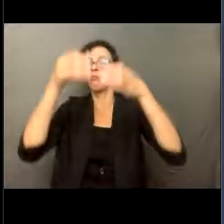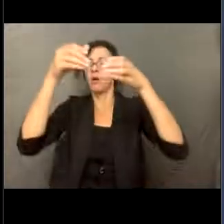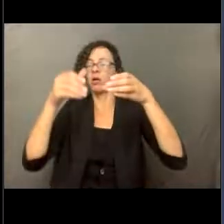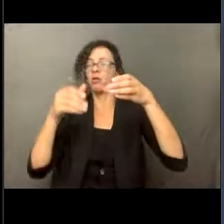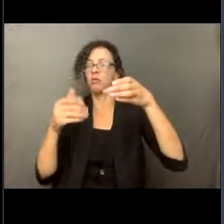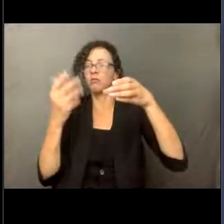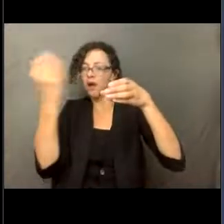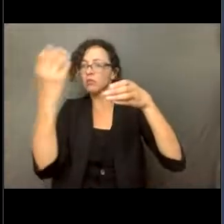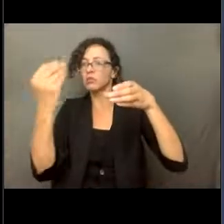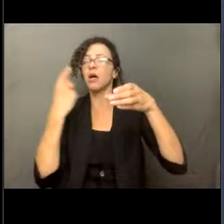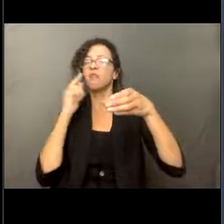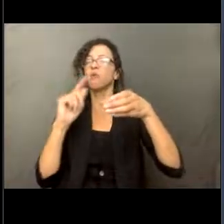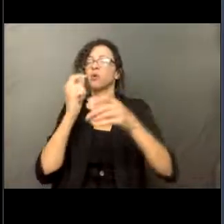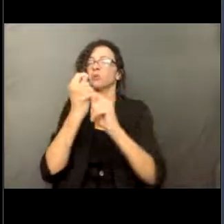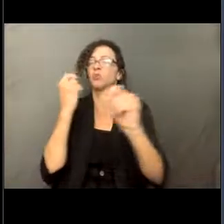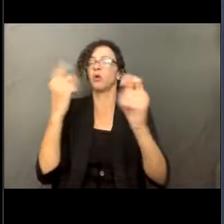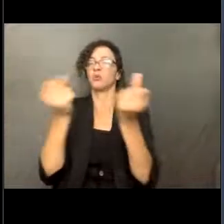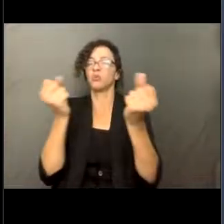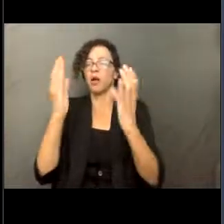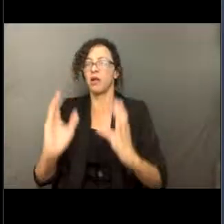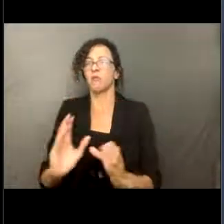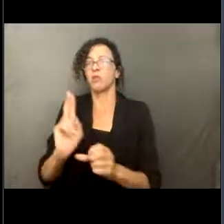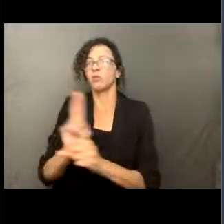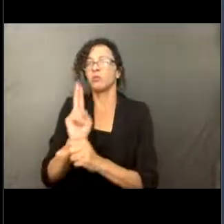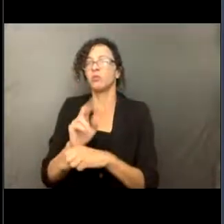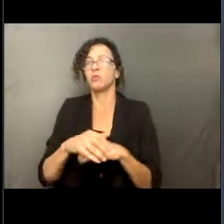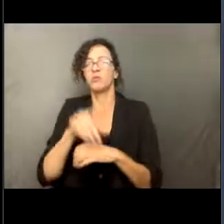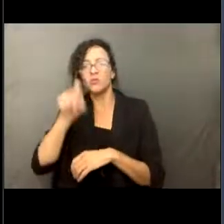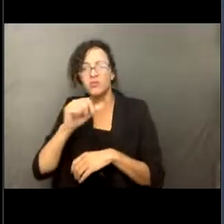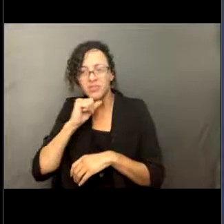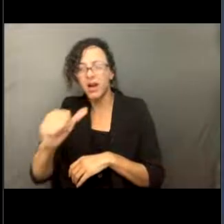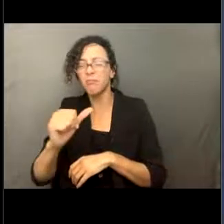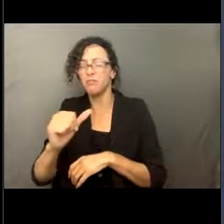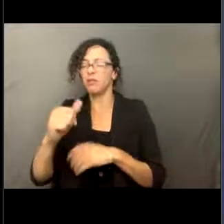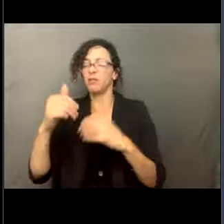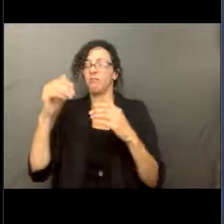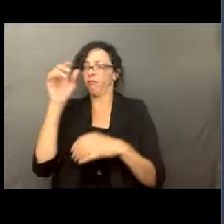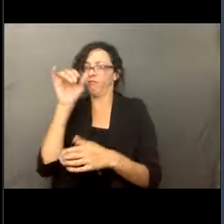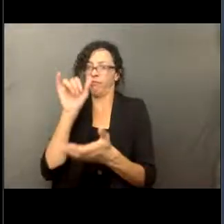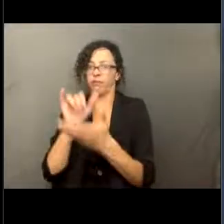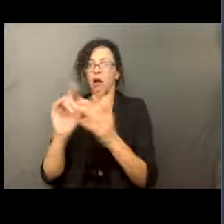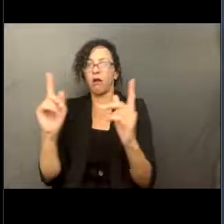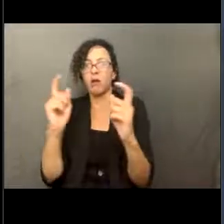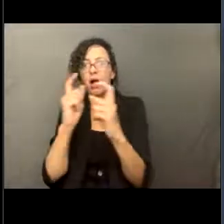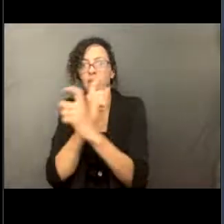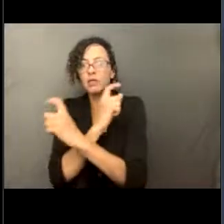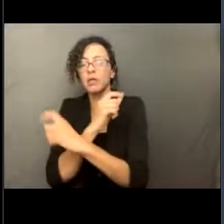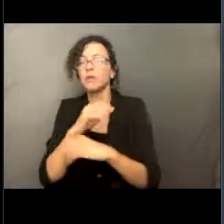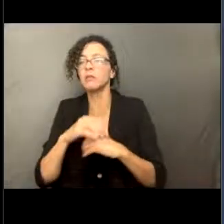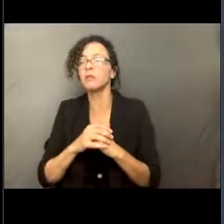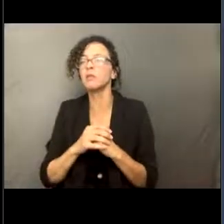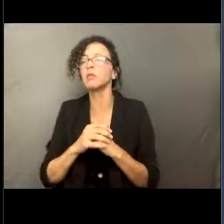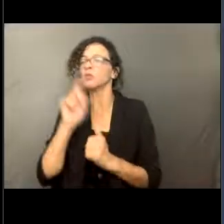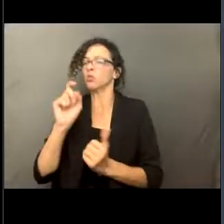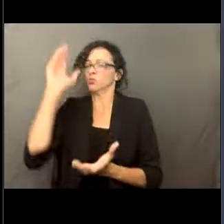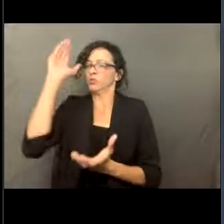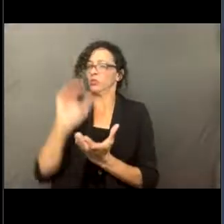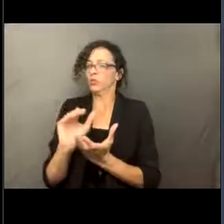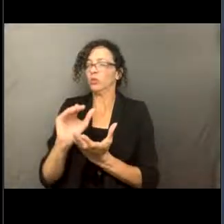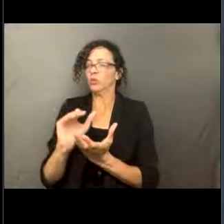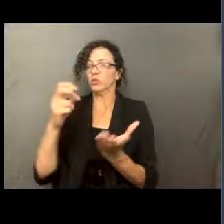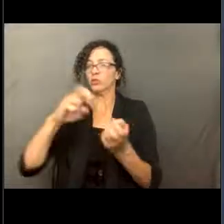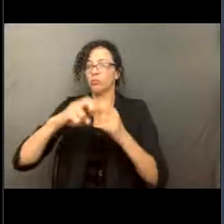a truck driver to use. I mean, shouldn't be that complicated, and that would really sort of in at least one of the pretty disgusting problems.